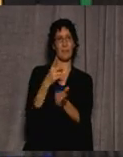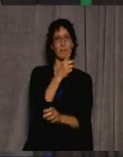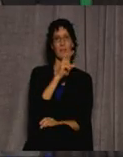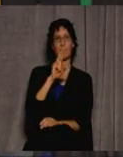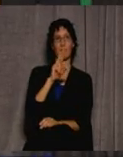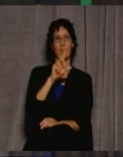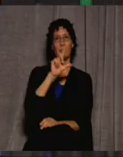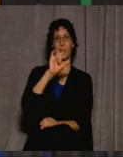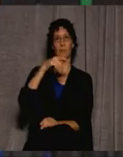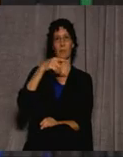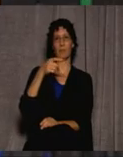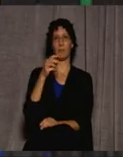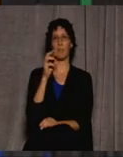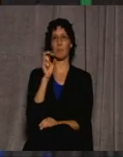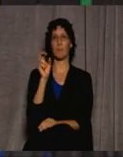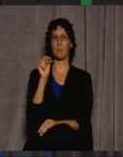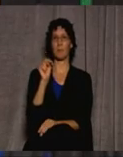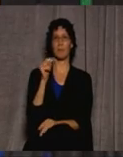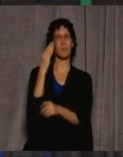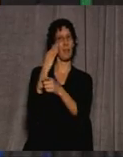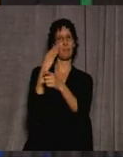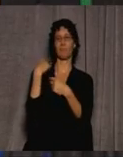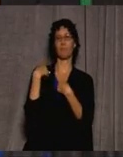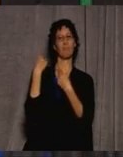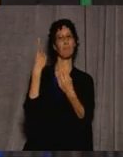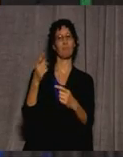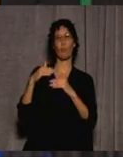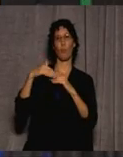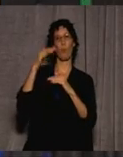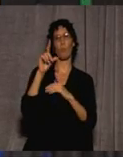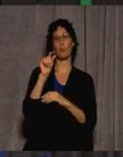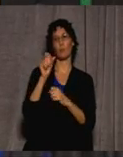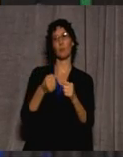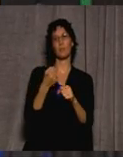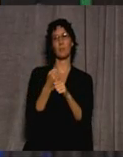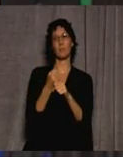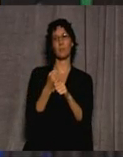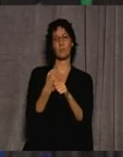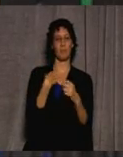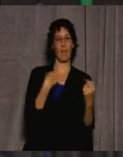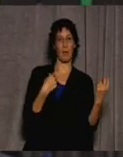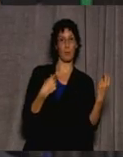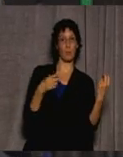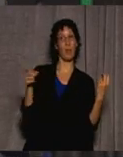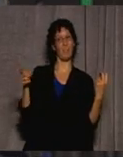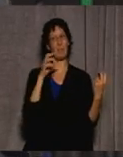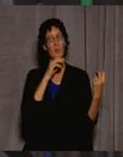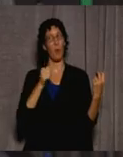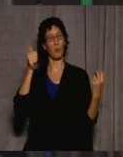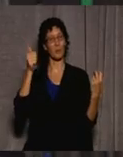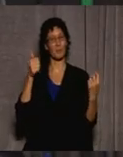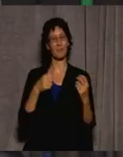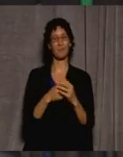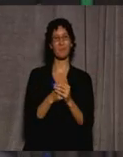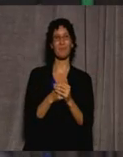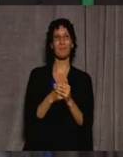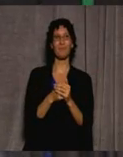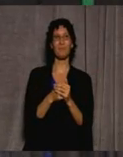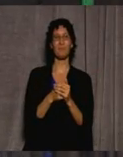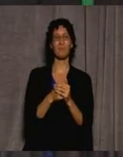now for way over two decades. I was 12, he was older.